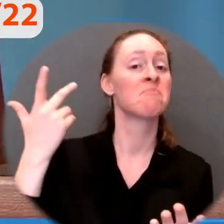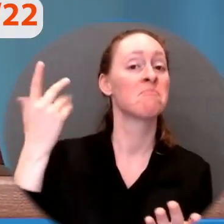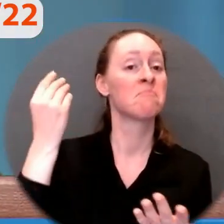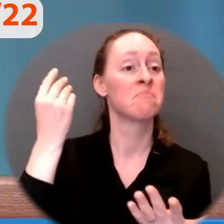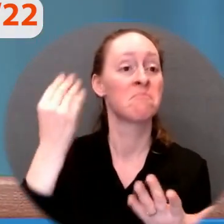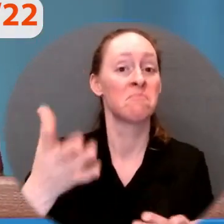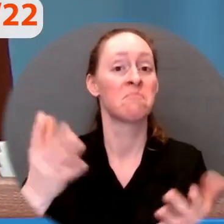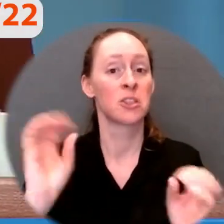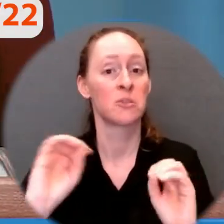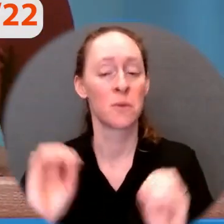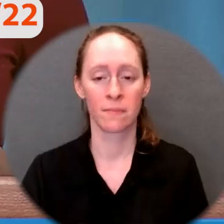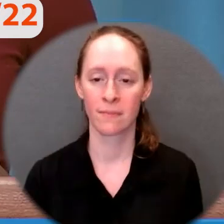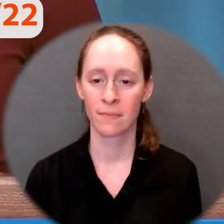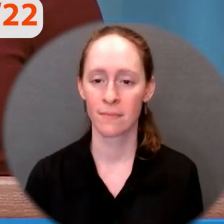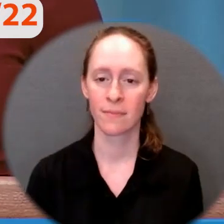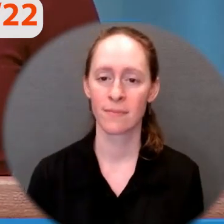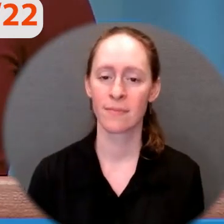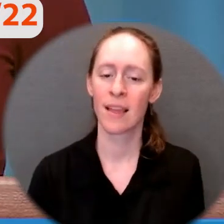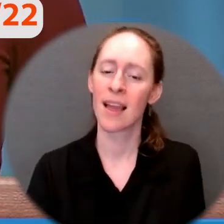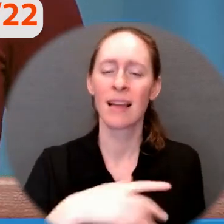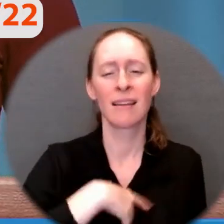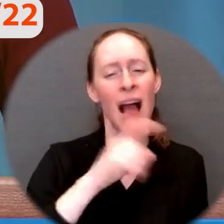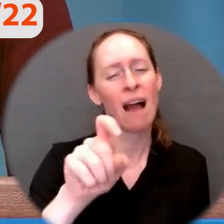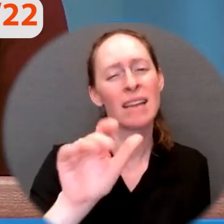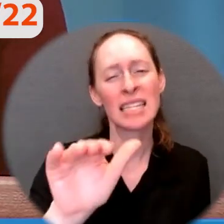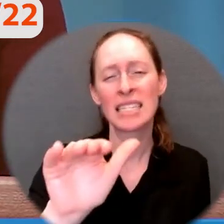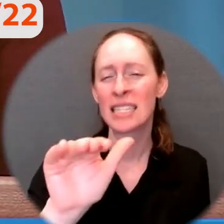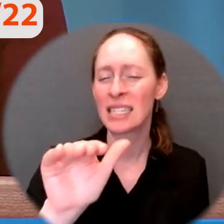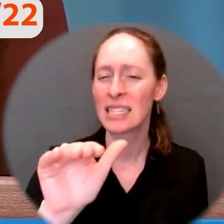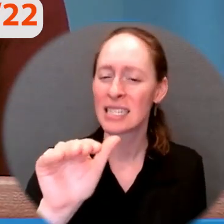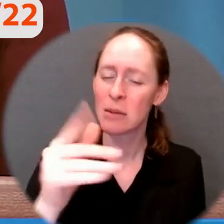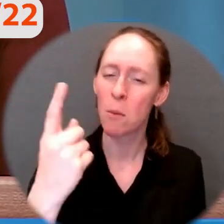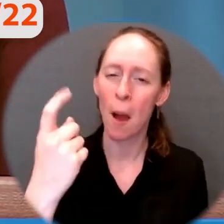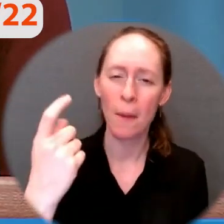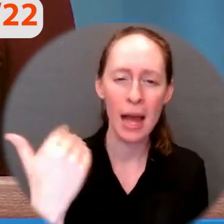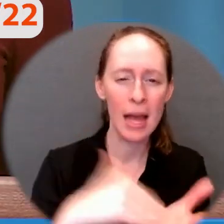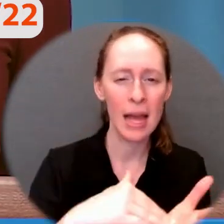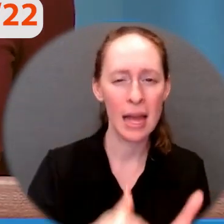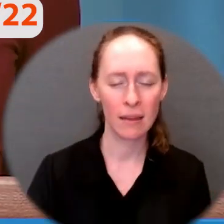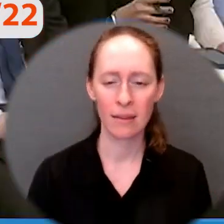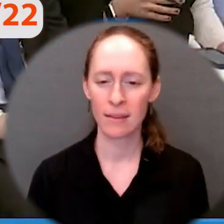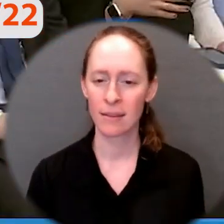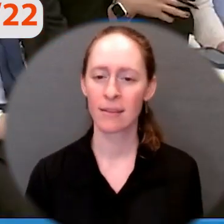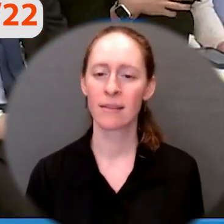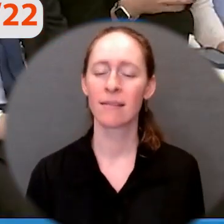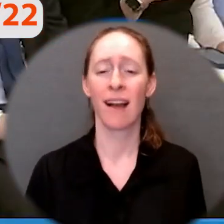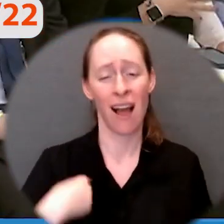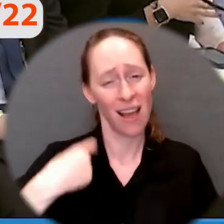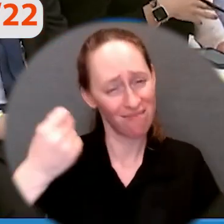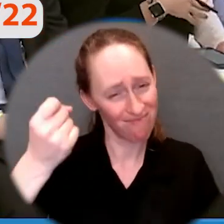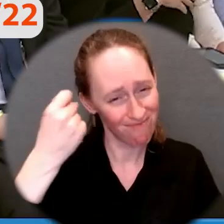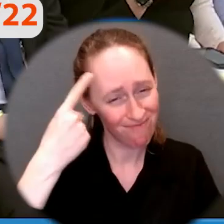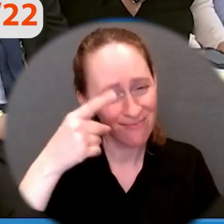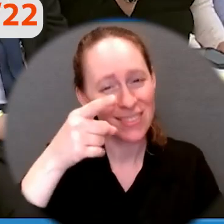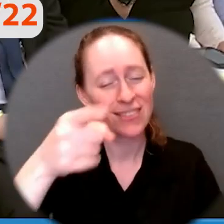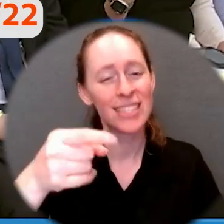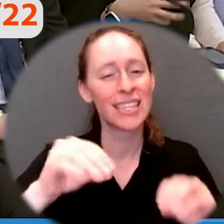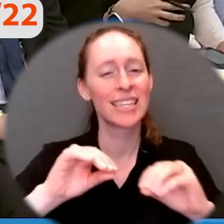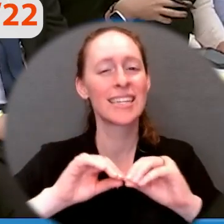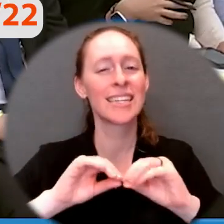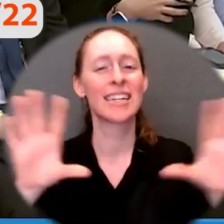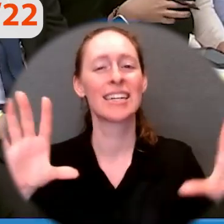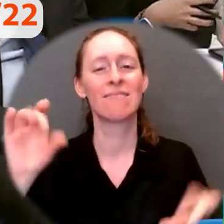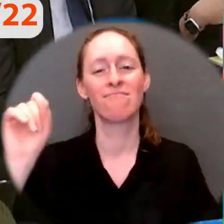sorry to push again one more time to follow up on Kirsten and Catherine. I hear what you're saying, that the president has always and